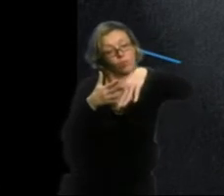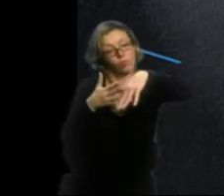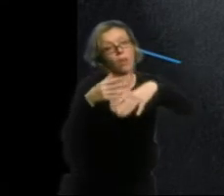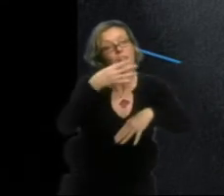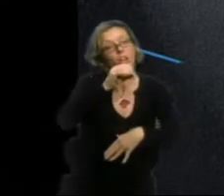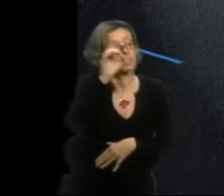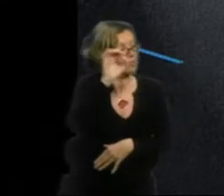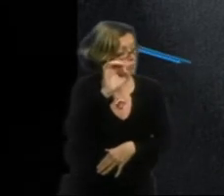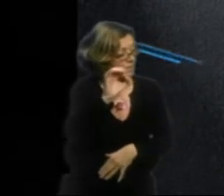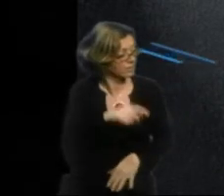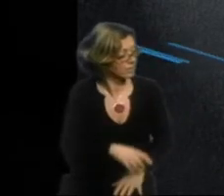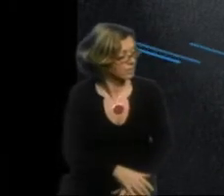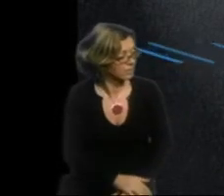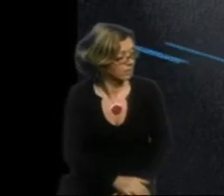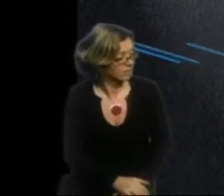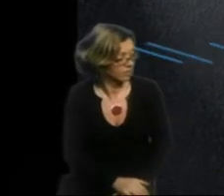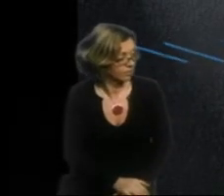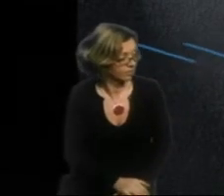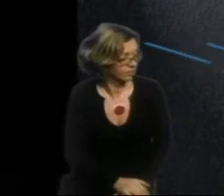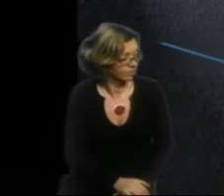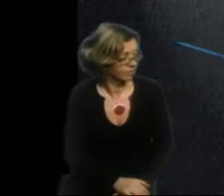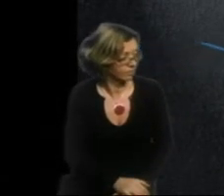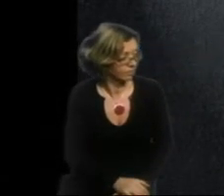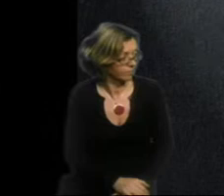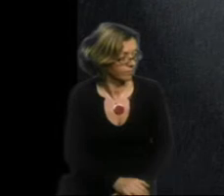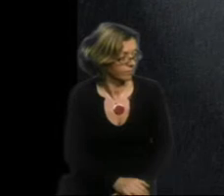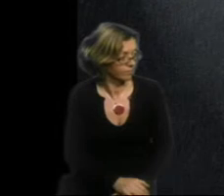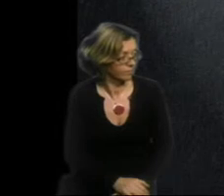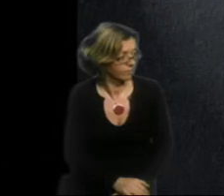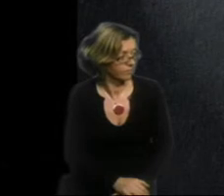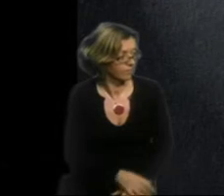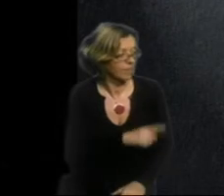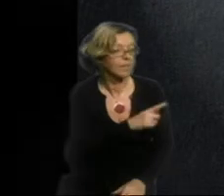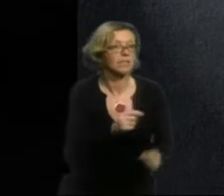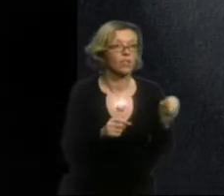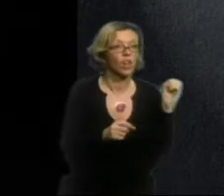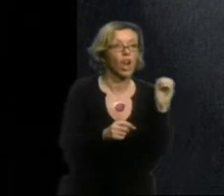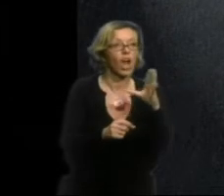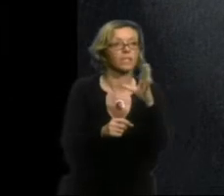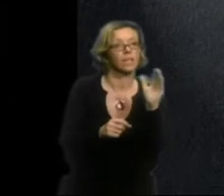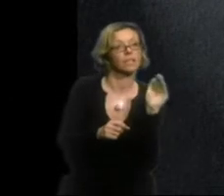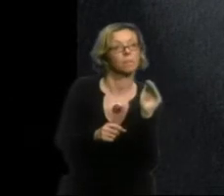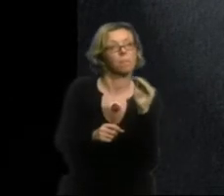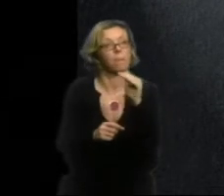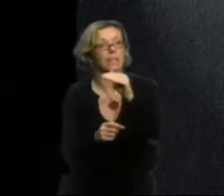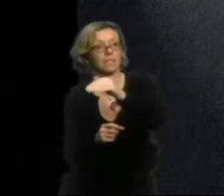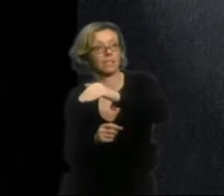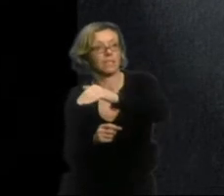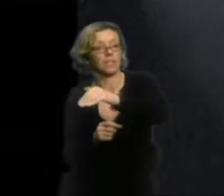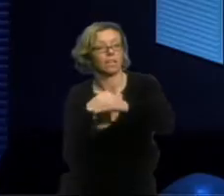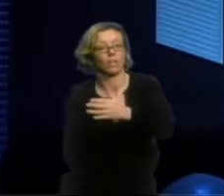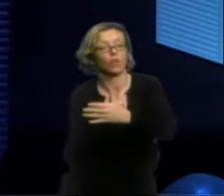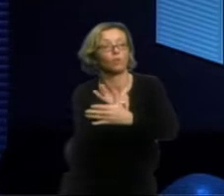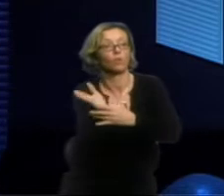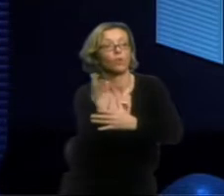middle, then we could do that. That light in one orientation gets bent and goes through the second sheet. That's the only way light's going to